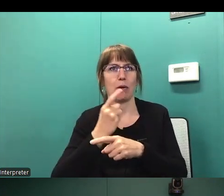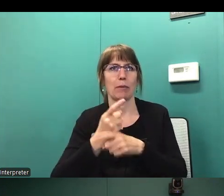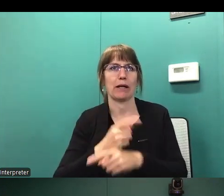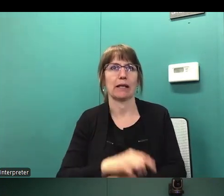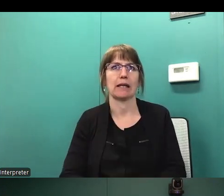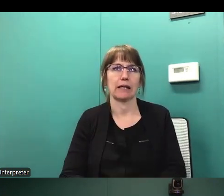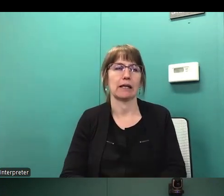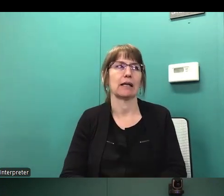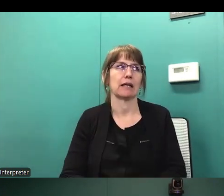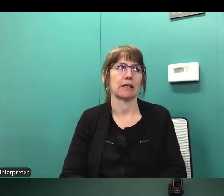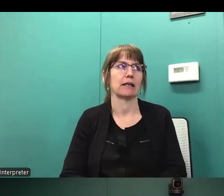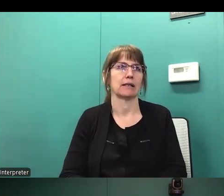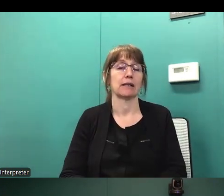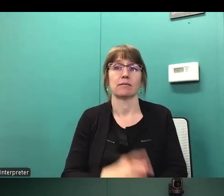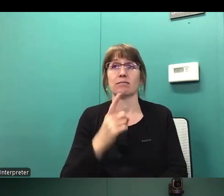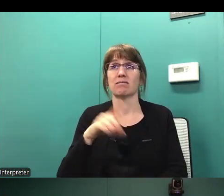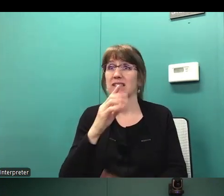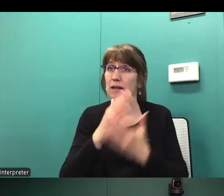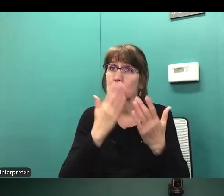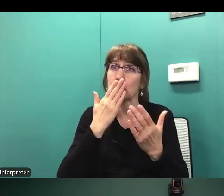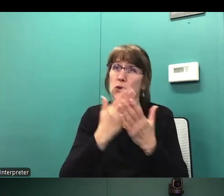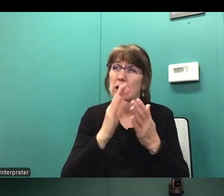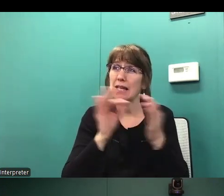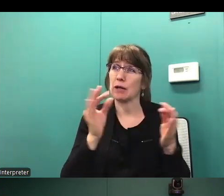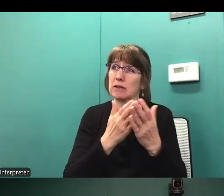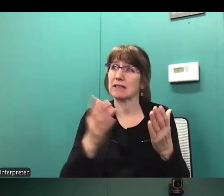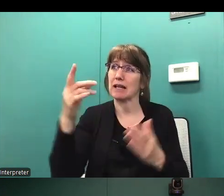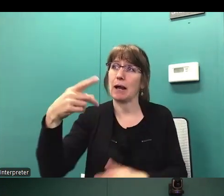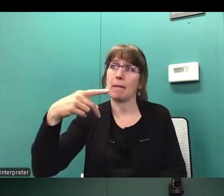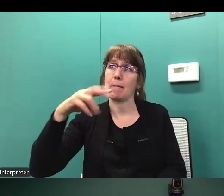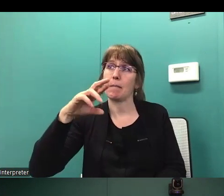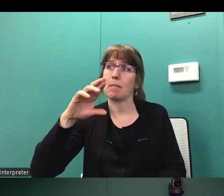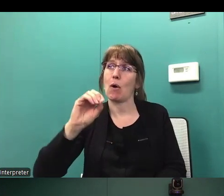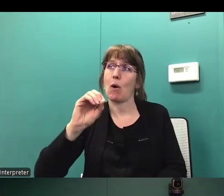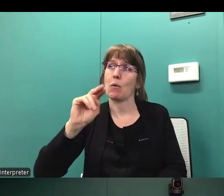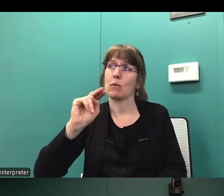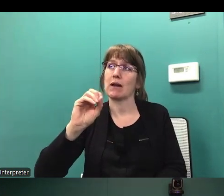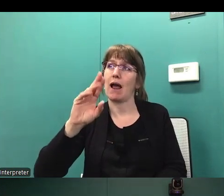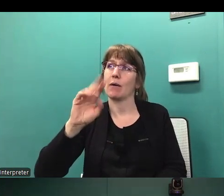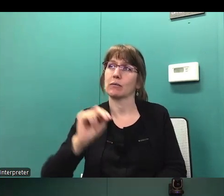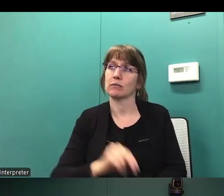traction. So we've got some good language stuff here. Pronoun of them is accurate.